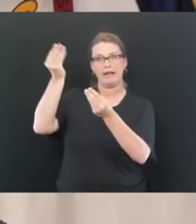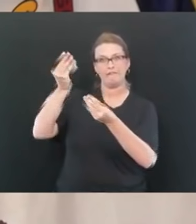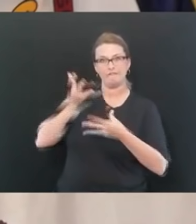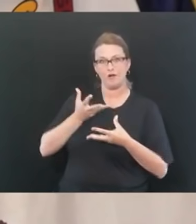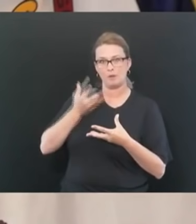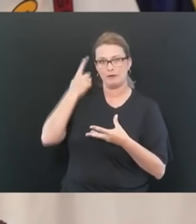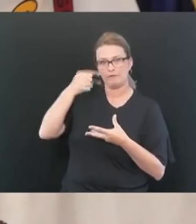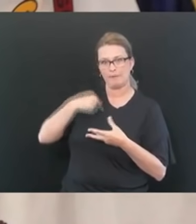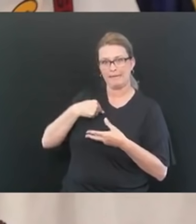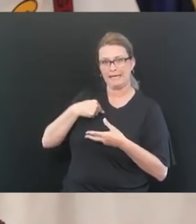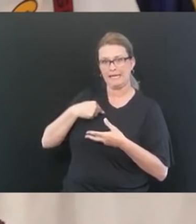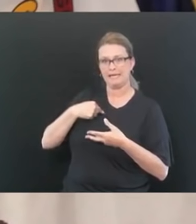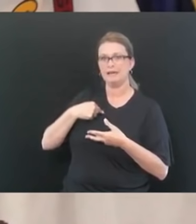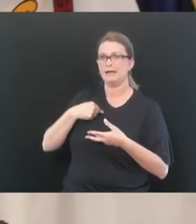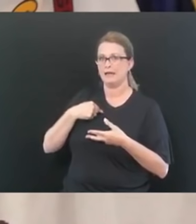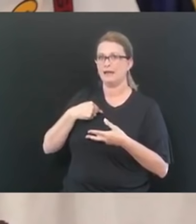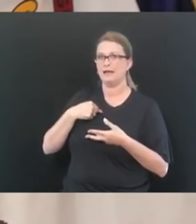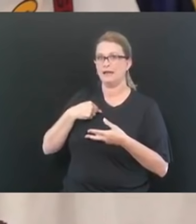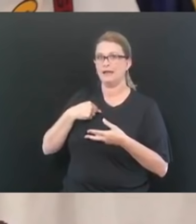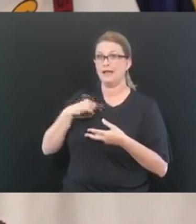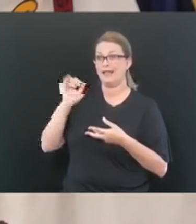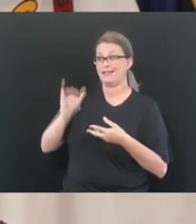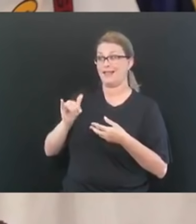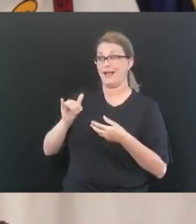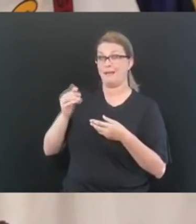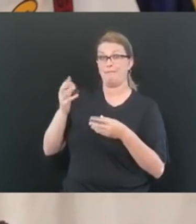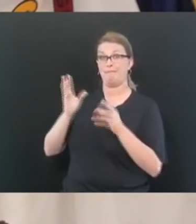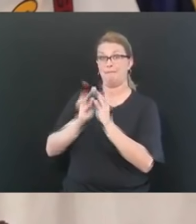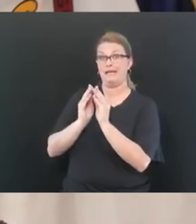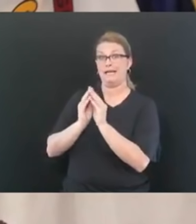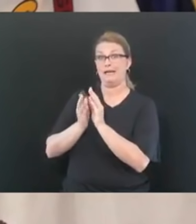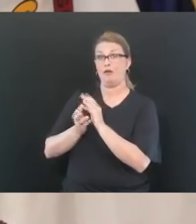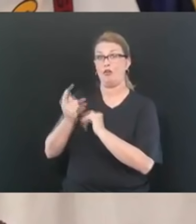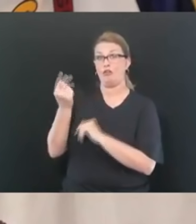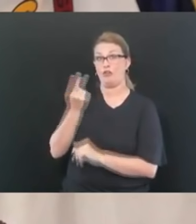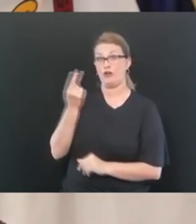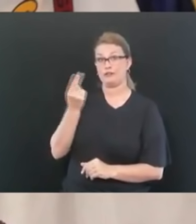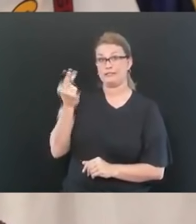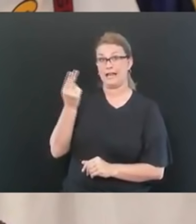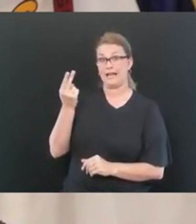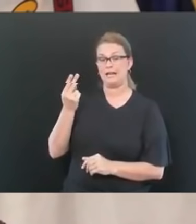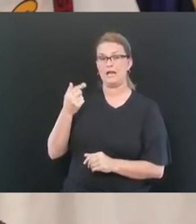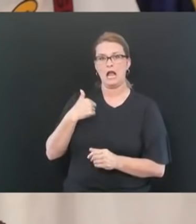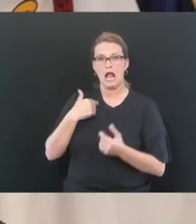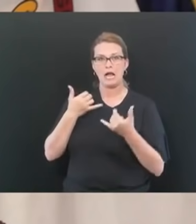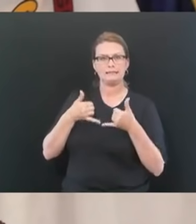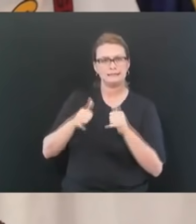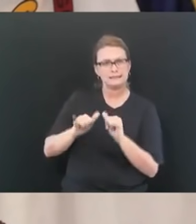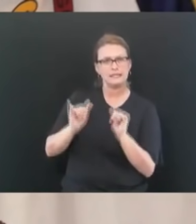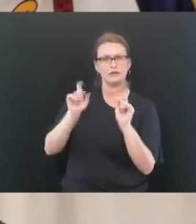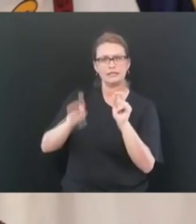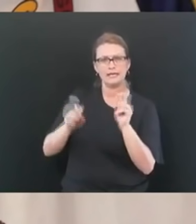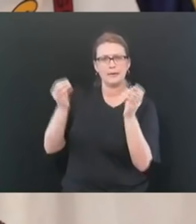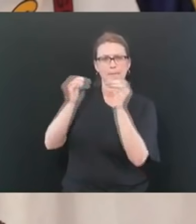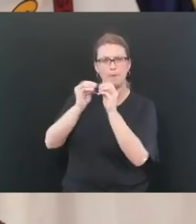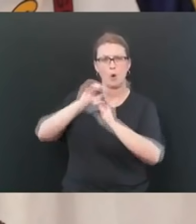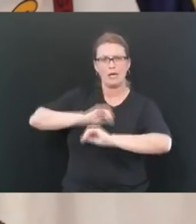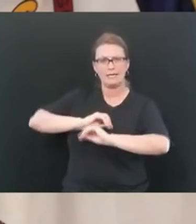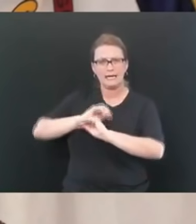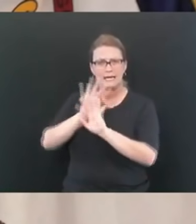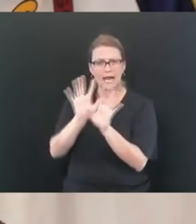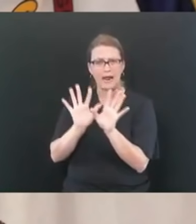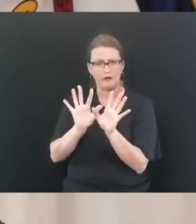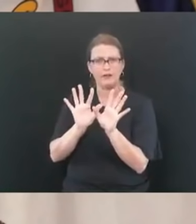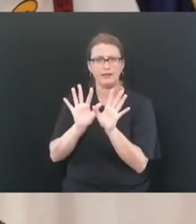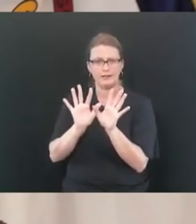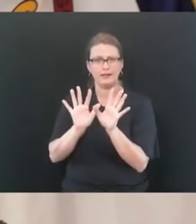really, the meeting the prior day, I was still needing to have more clarity from the